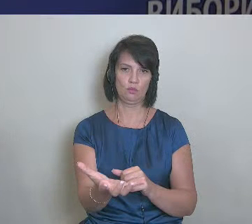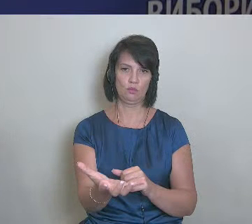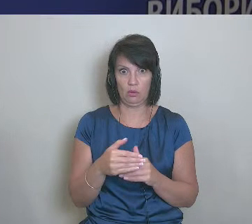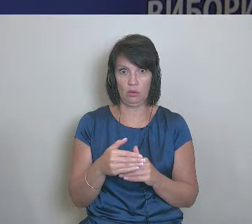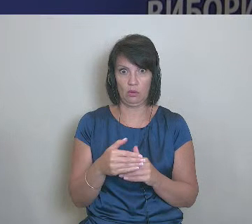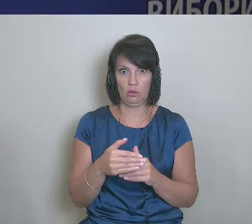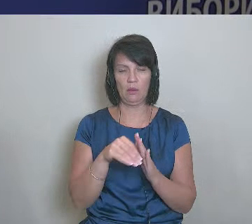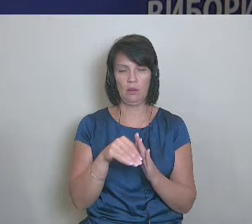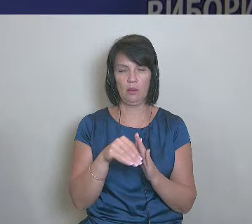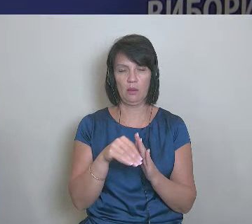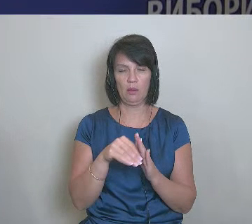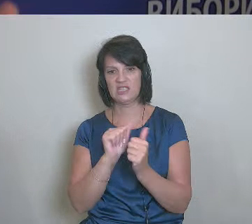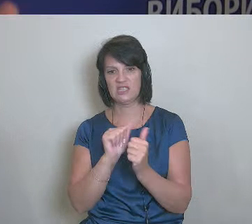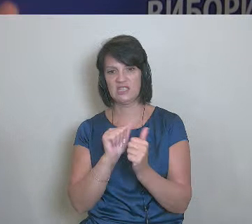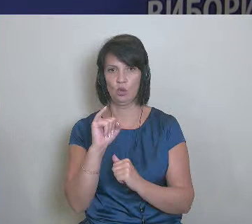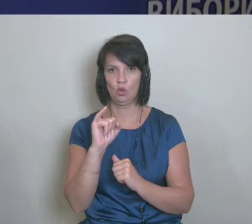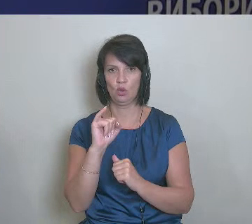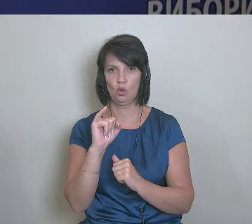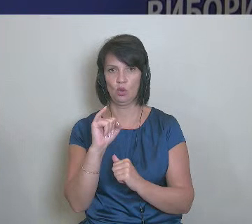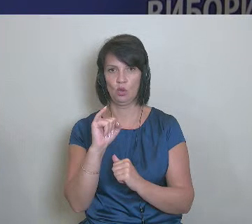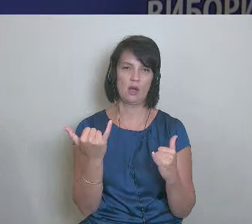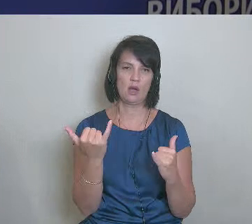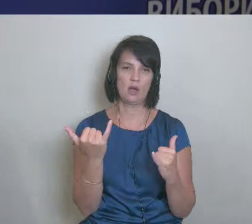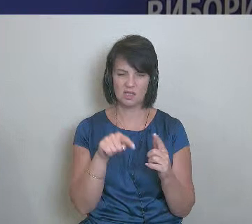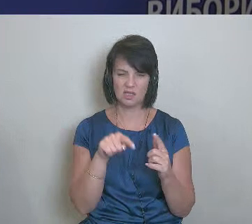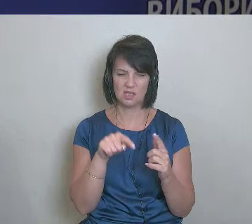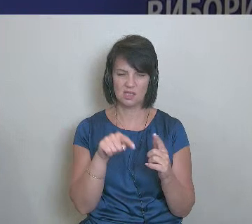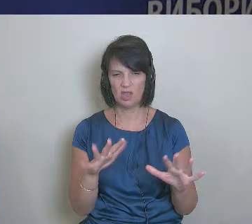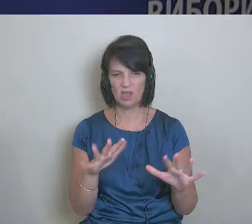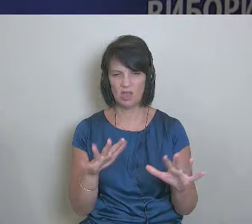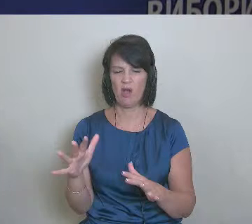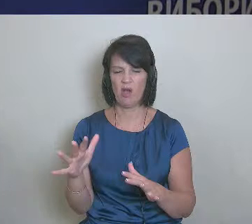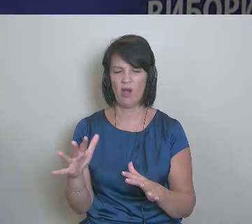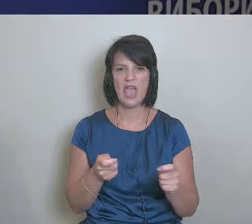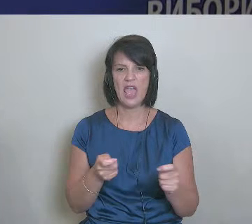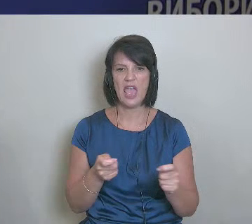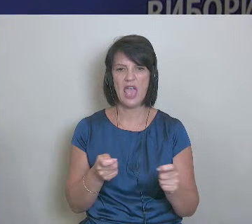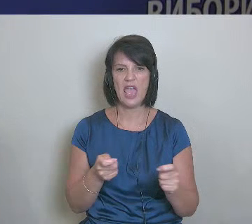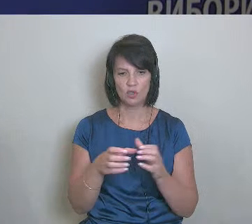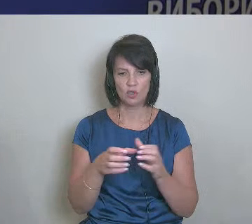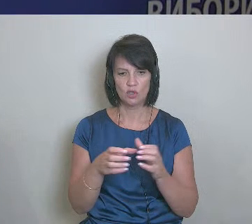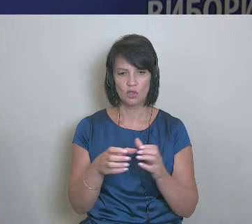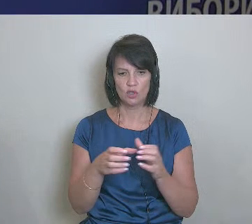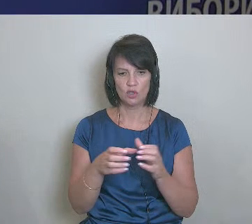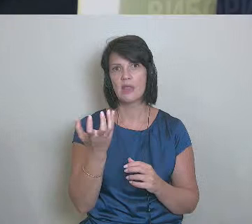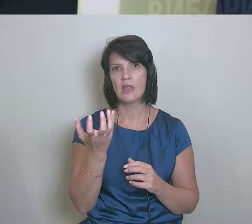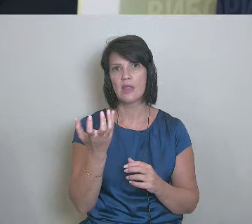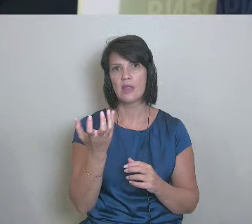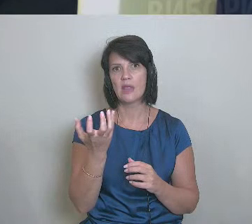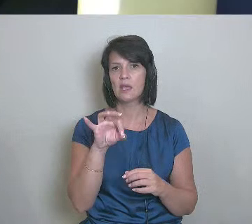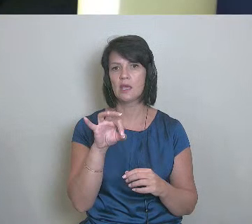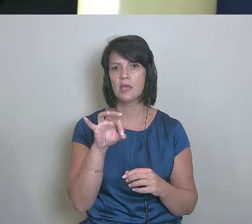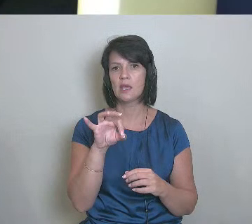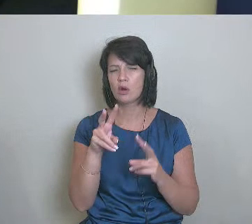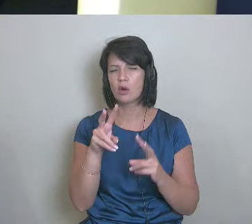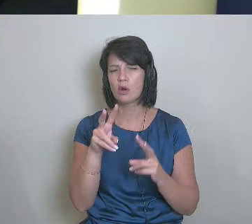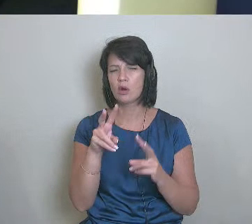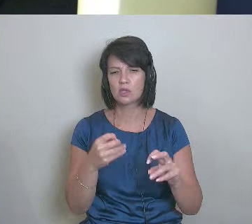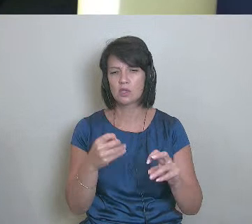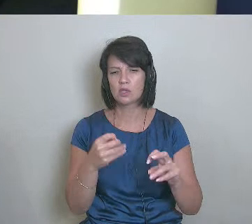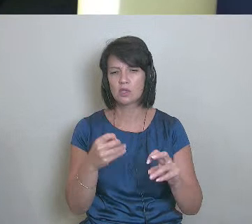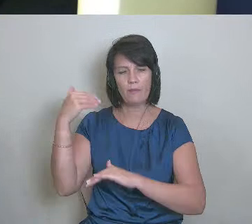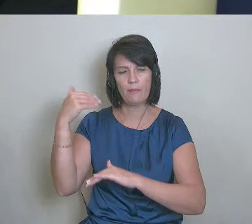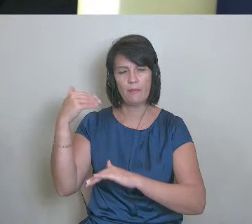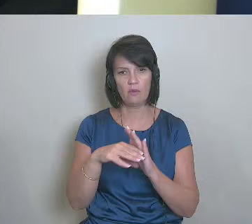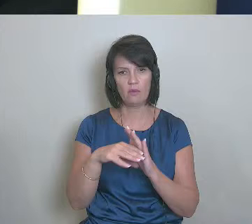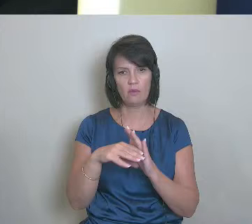the commissions, just on the elections, we could see a lot of replacements, and we see the heads replaced. The